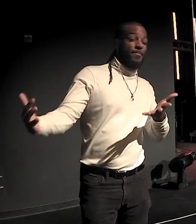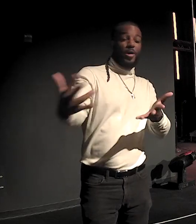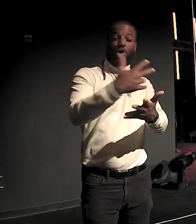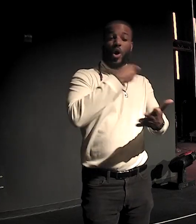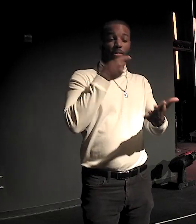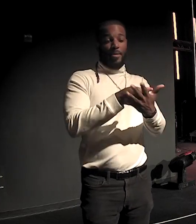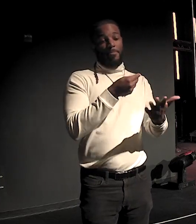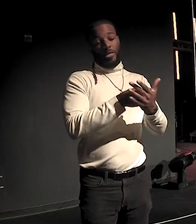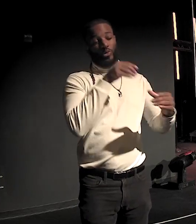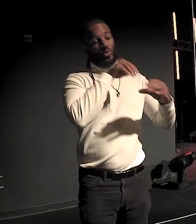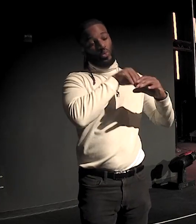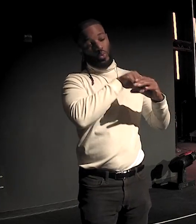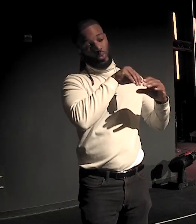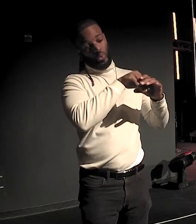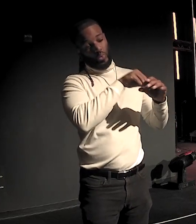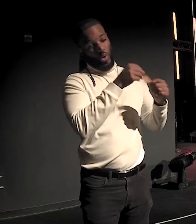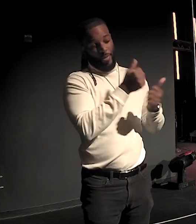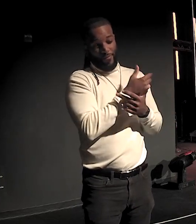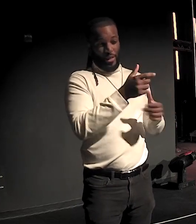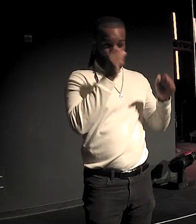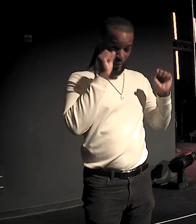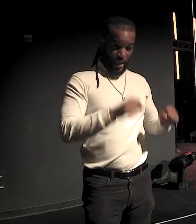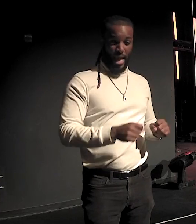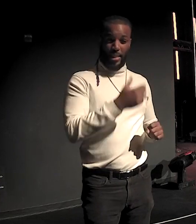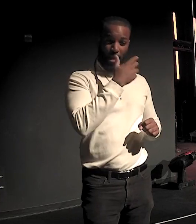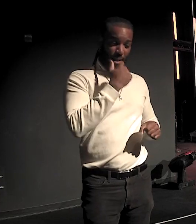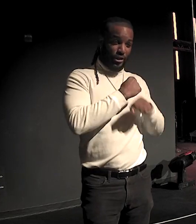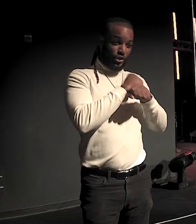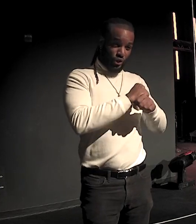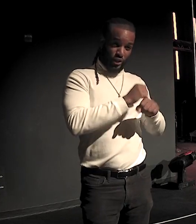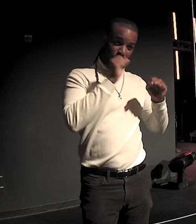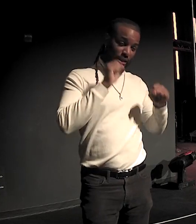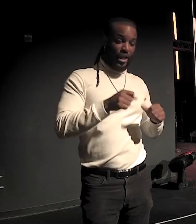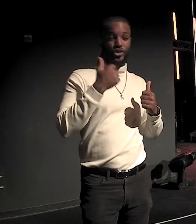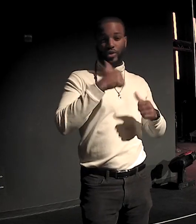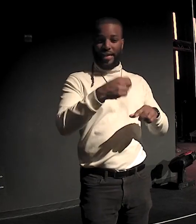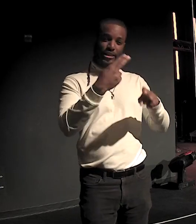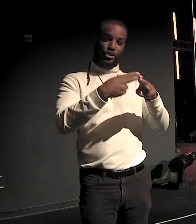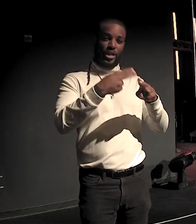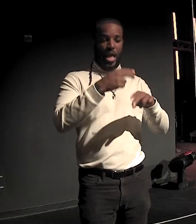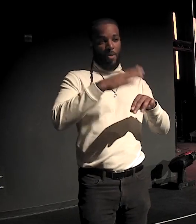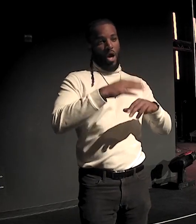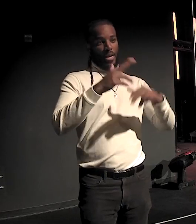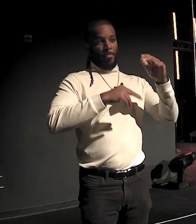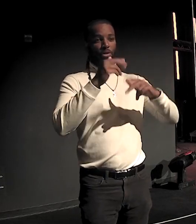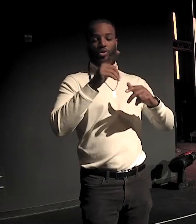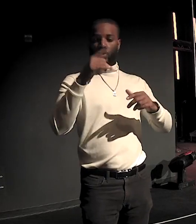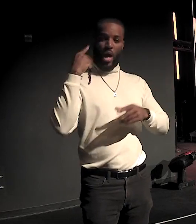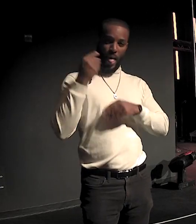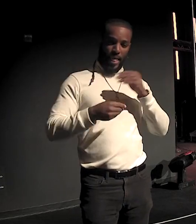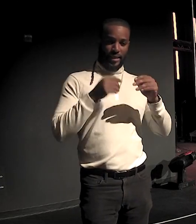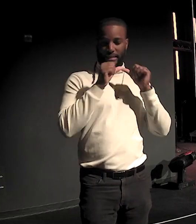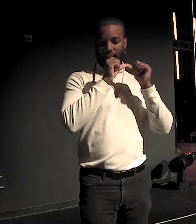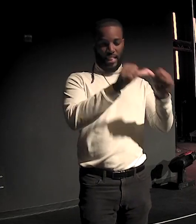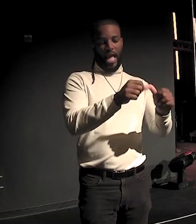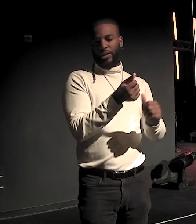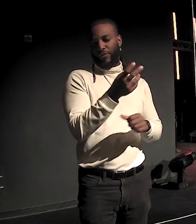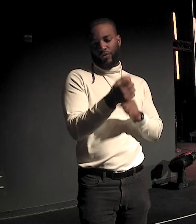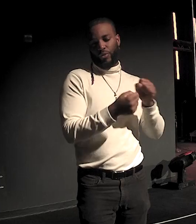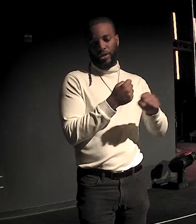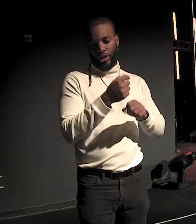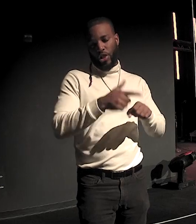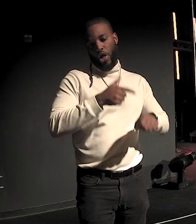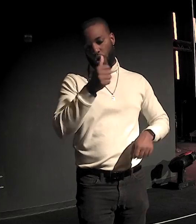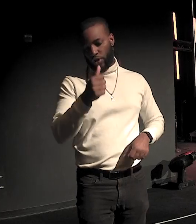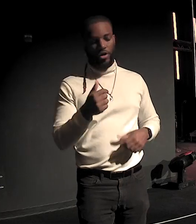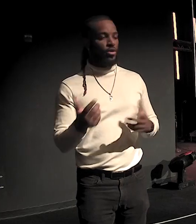and store up for yourself everything you can in life. Find the best security you can. Try to get your name on a building so that your legacy can last, you know, a few years longer than